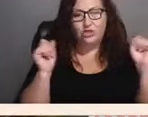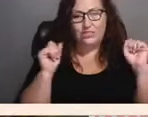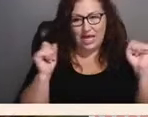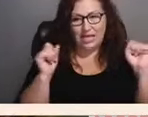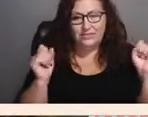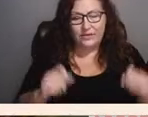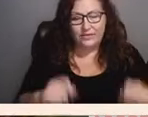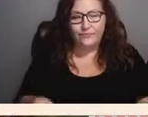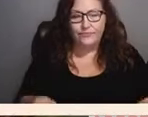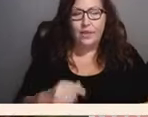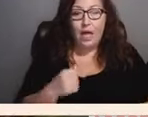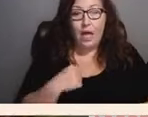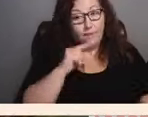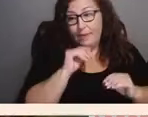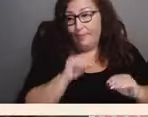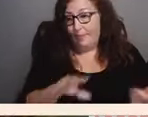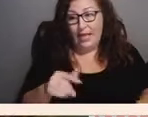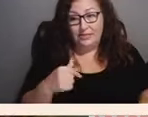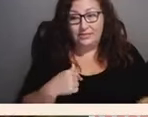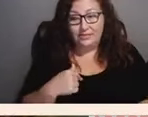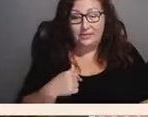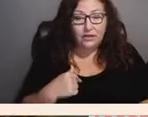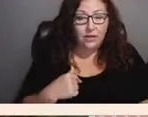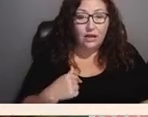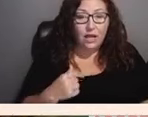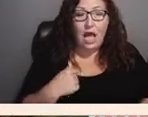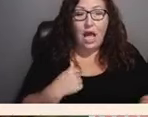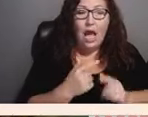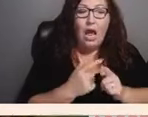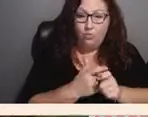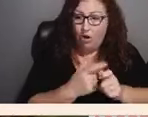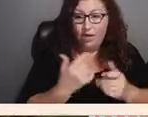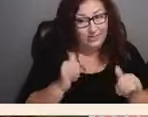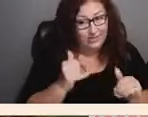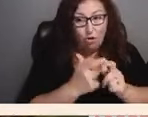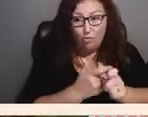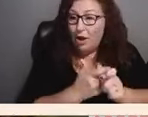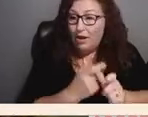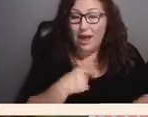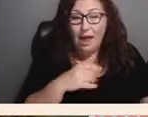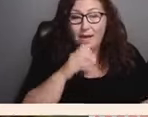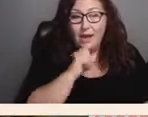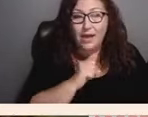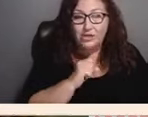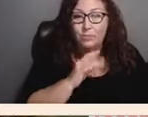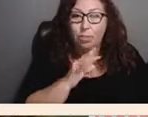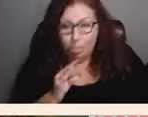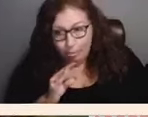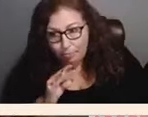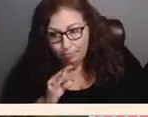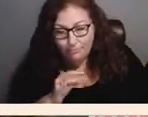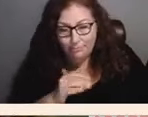been blessed. I'm running, still running. I'm at the age of...